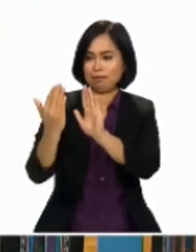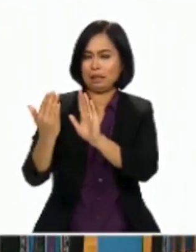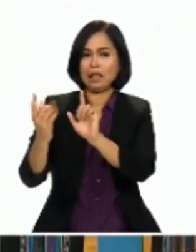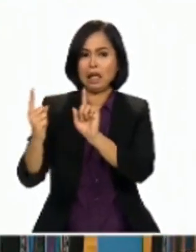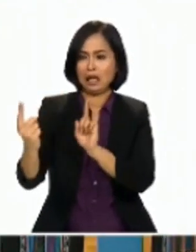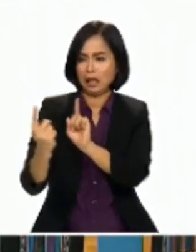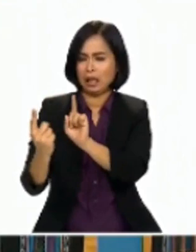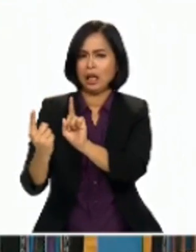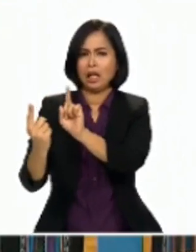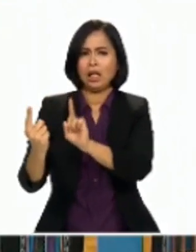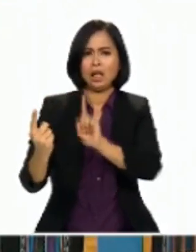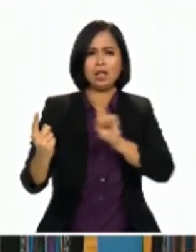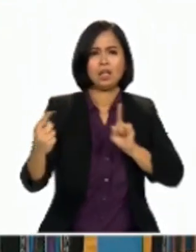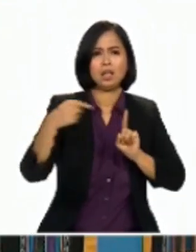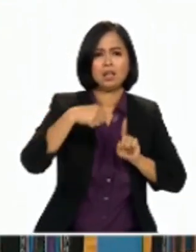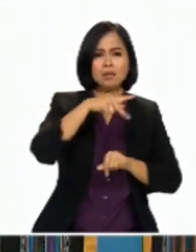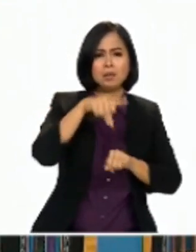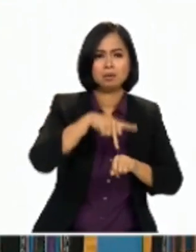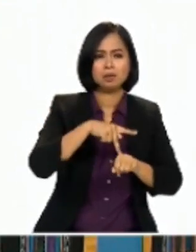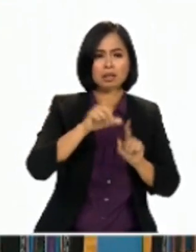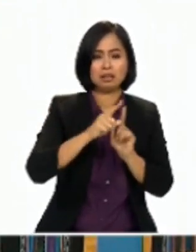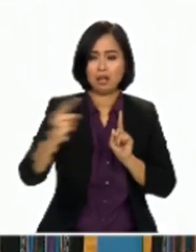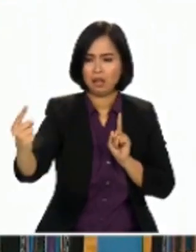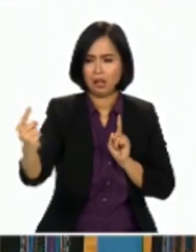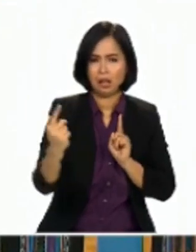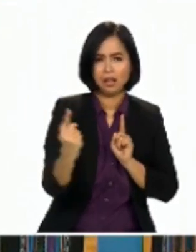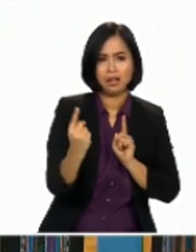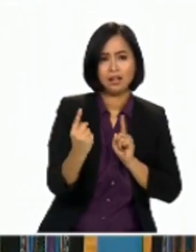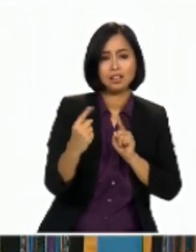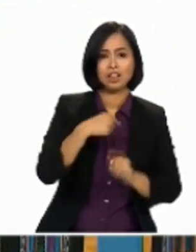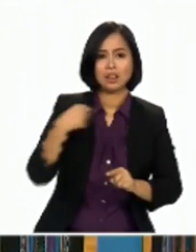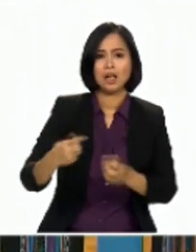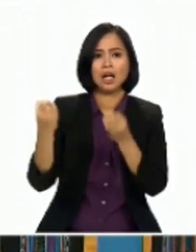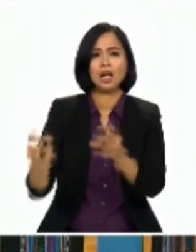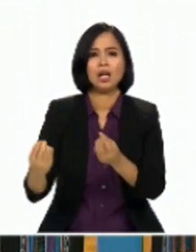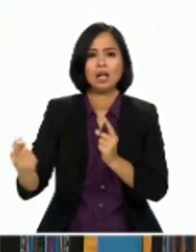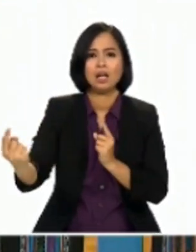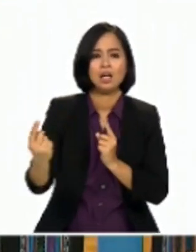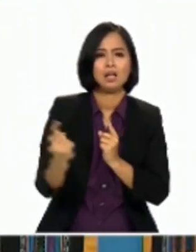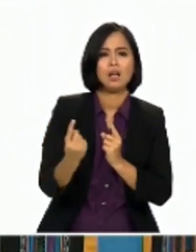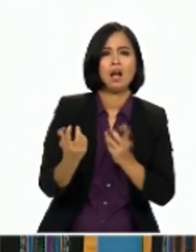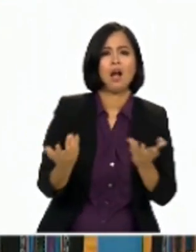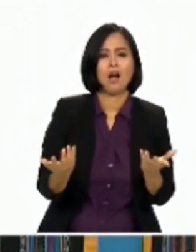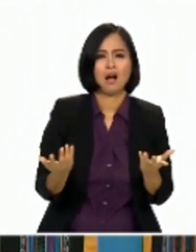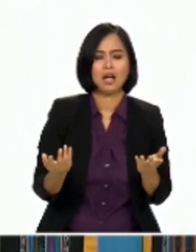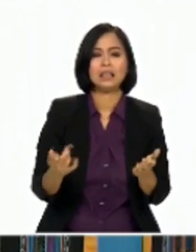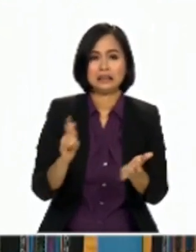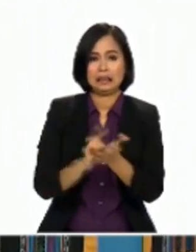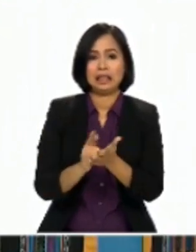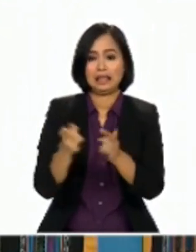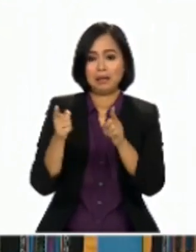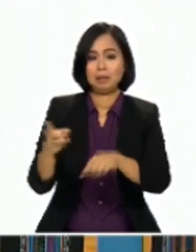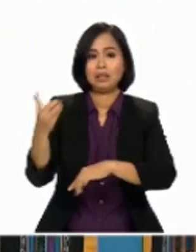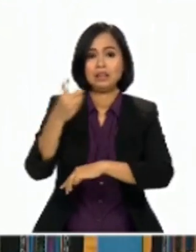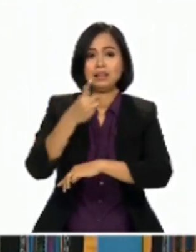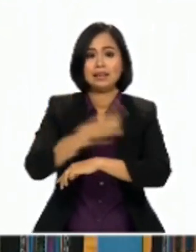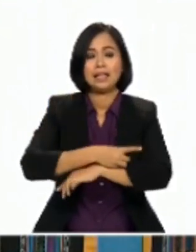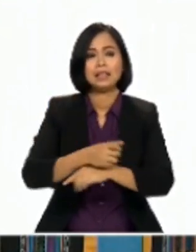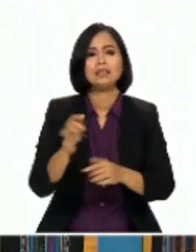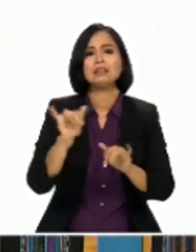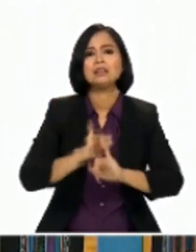Nung umatras tayo, pumasok sila. Marami na. That day, we lost